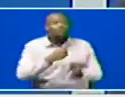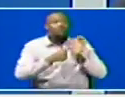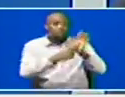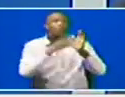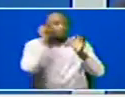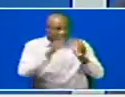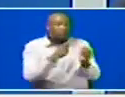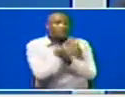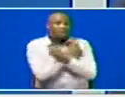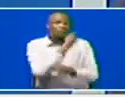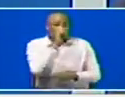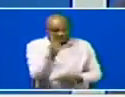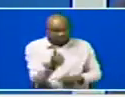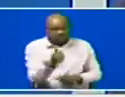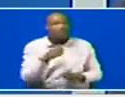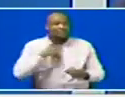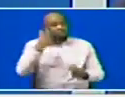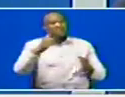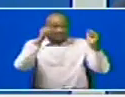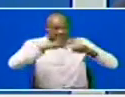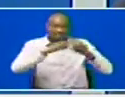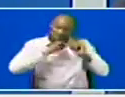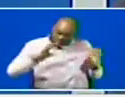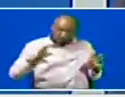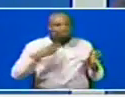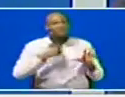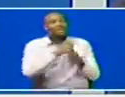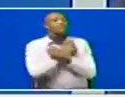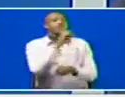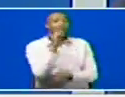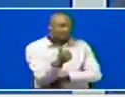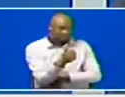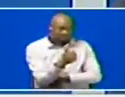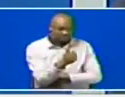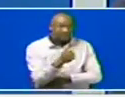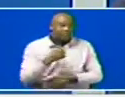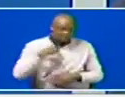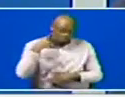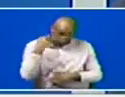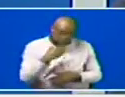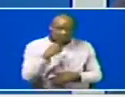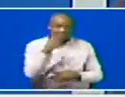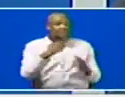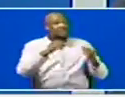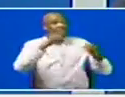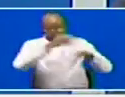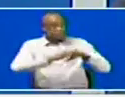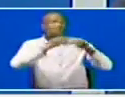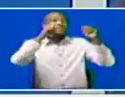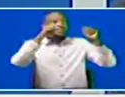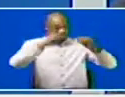we can love one another and yet disagree very profoundly. Right. What I often call good disagreement.